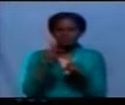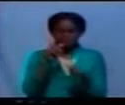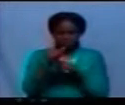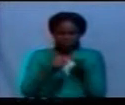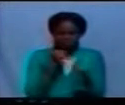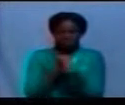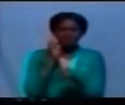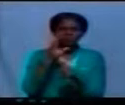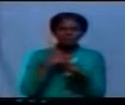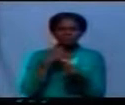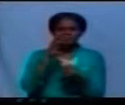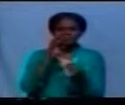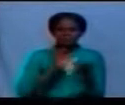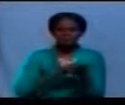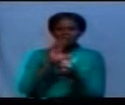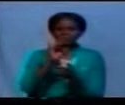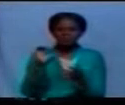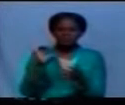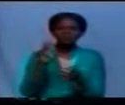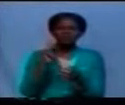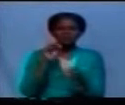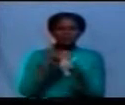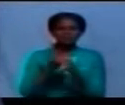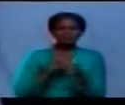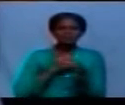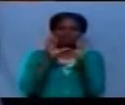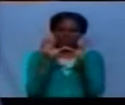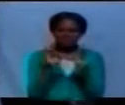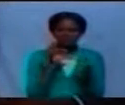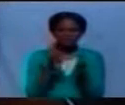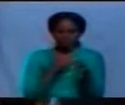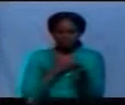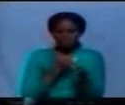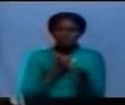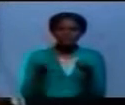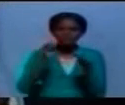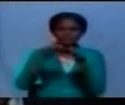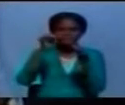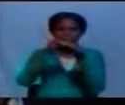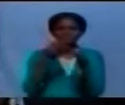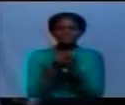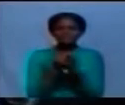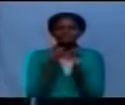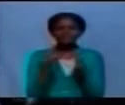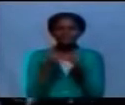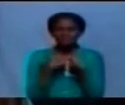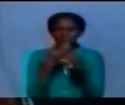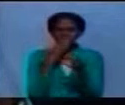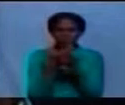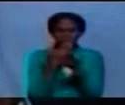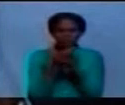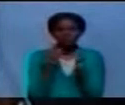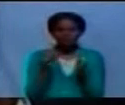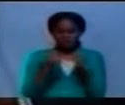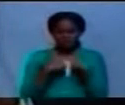year, 4,800 kwacha in my account, probably with some interest added on top. Then I can have a good vacation, I can have a